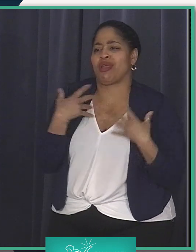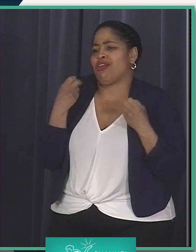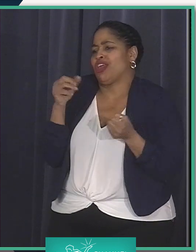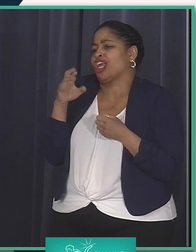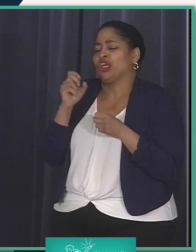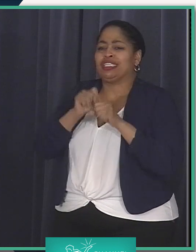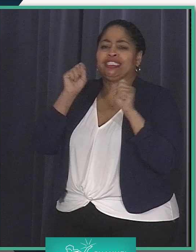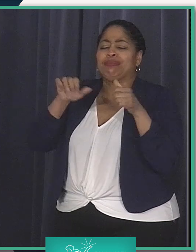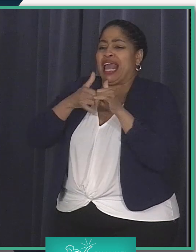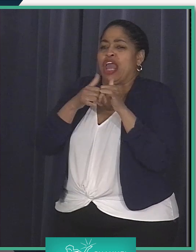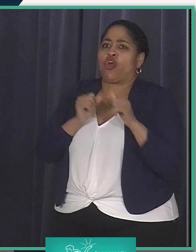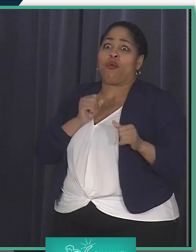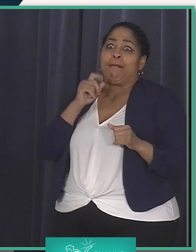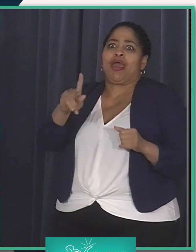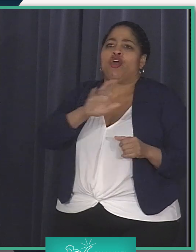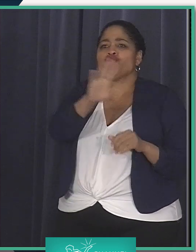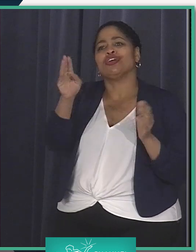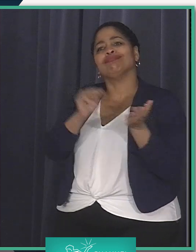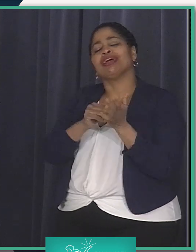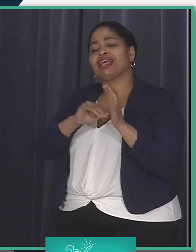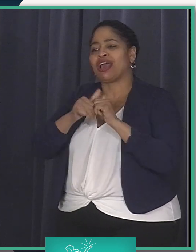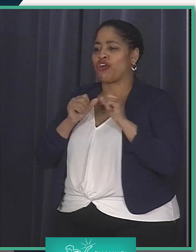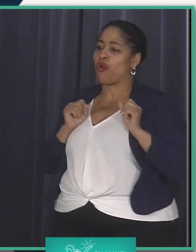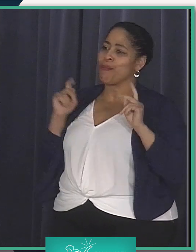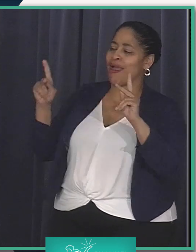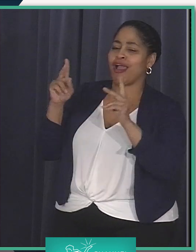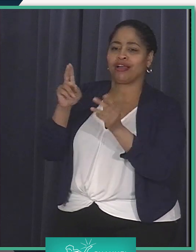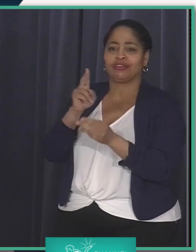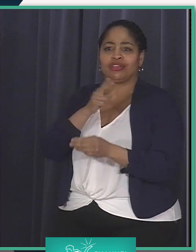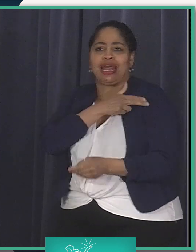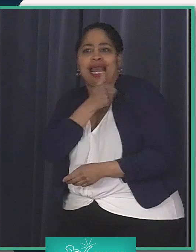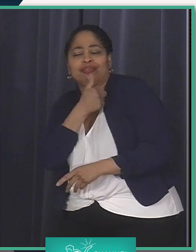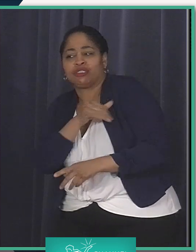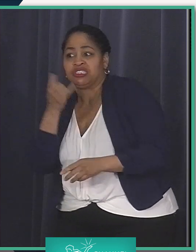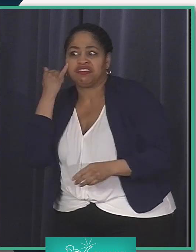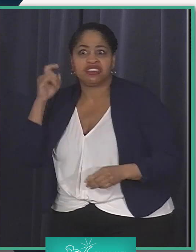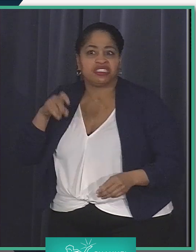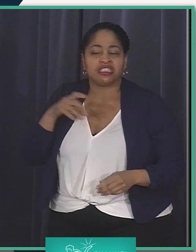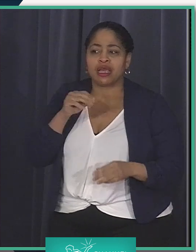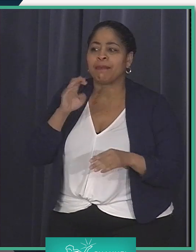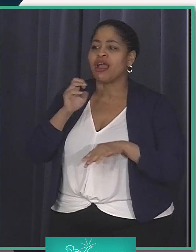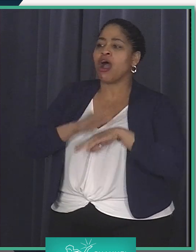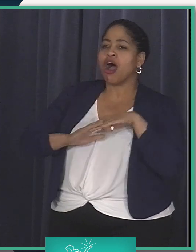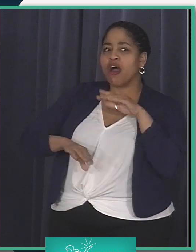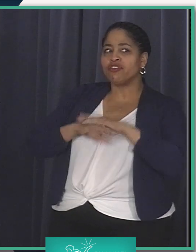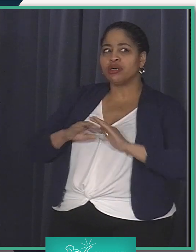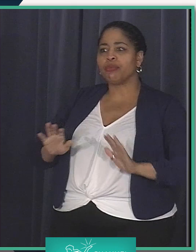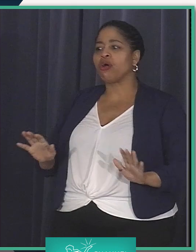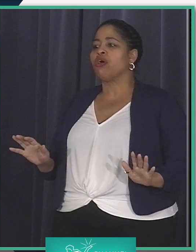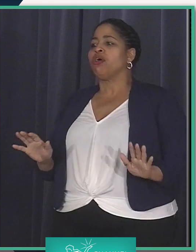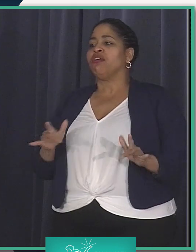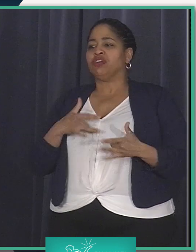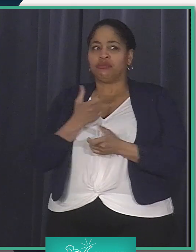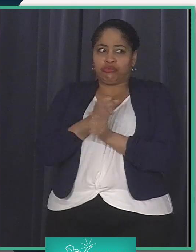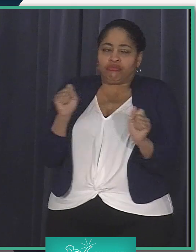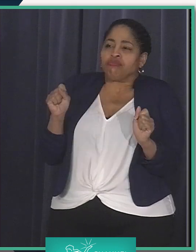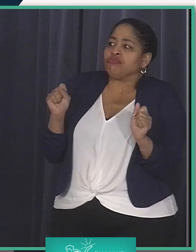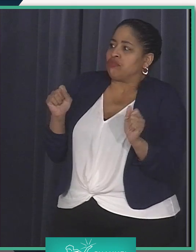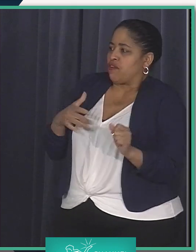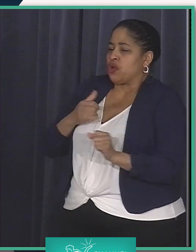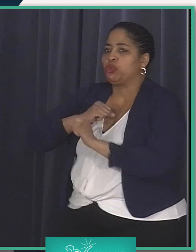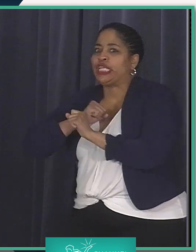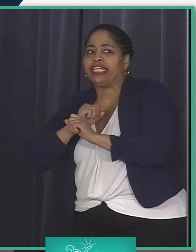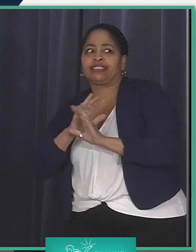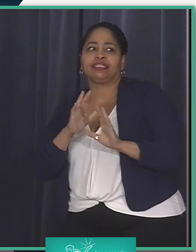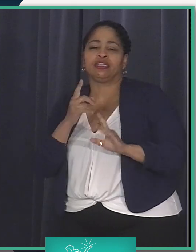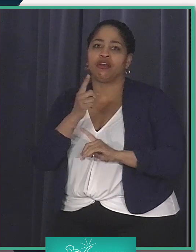systems as to how you can go back to your doctor, go back to your hospital, and be very comfortable that you are protected